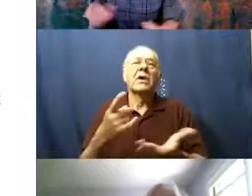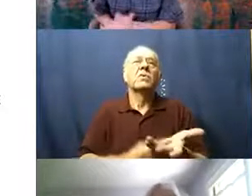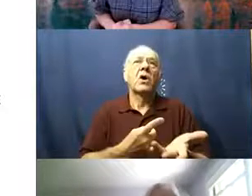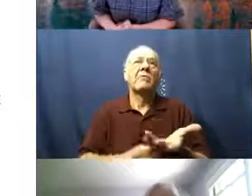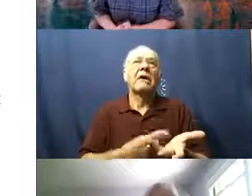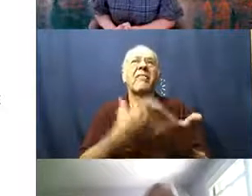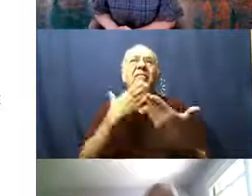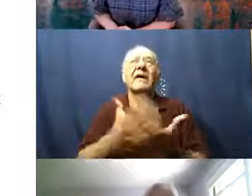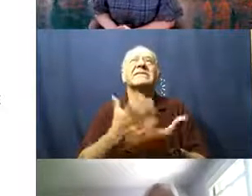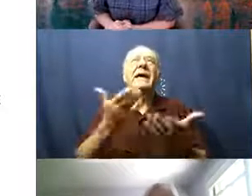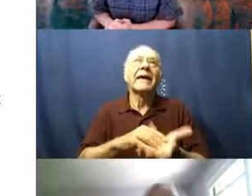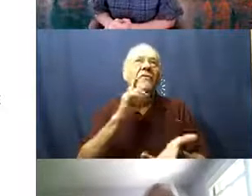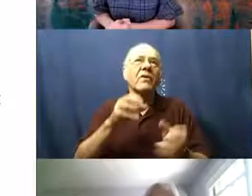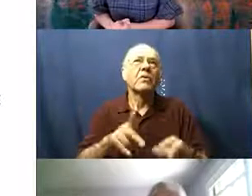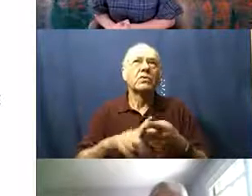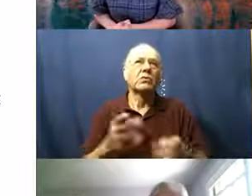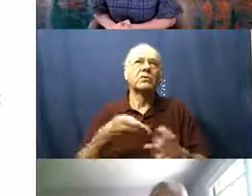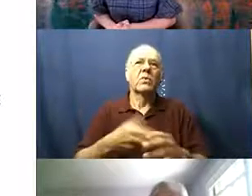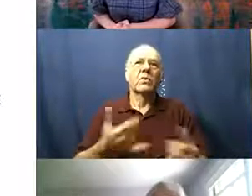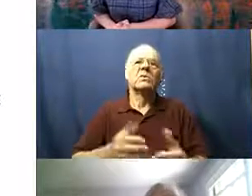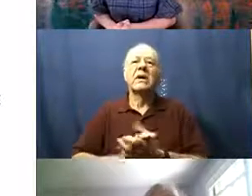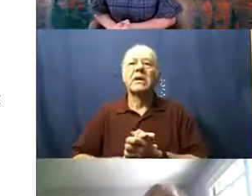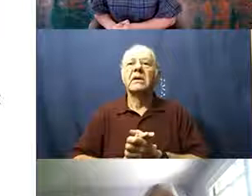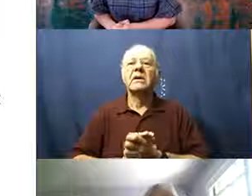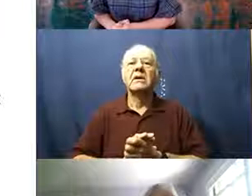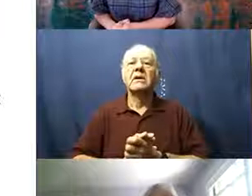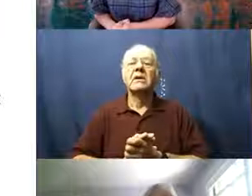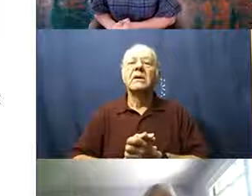thanks again for the opportunity to join you here today.